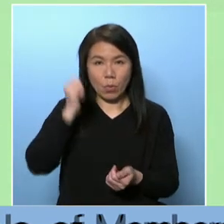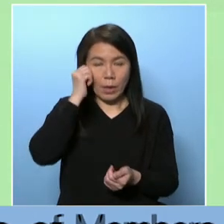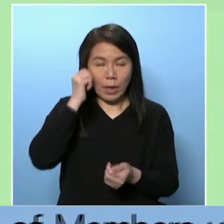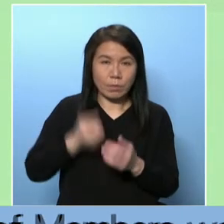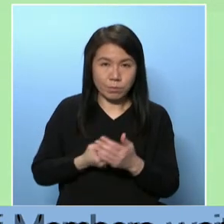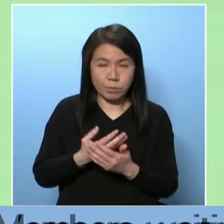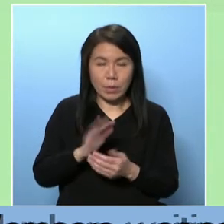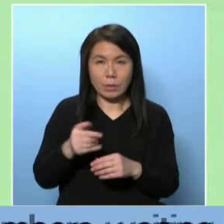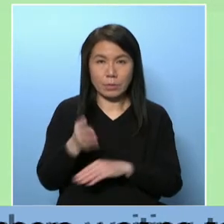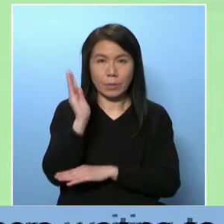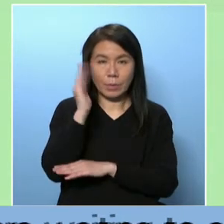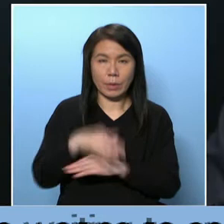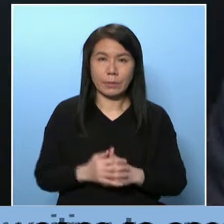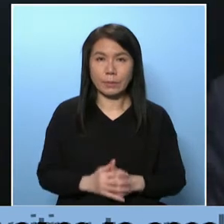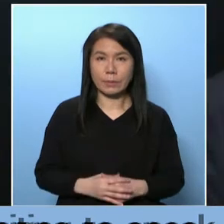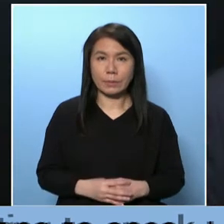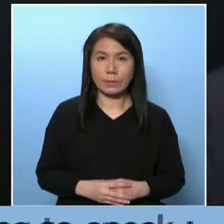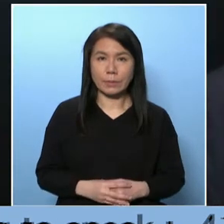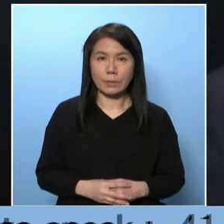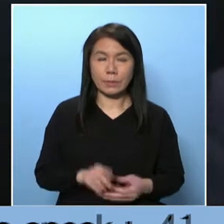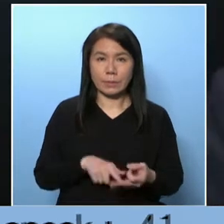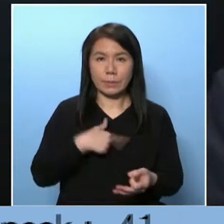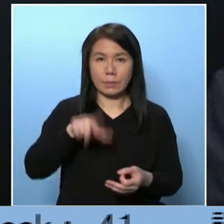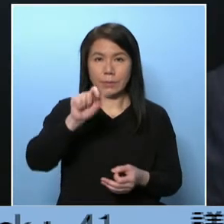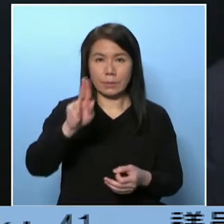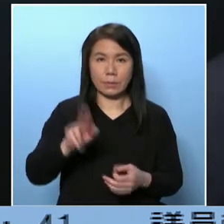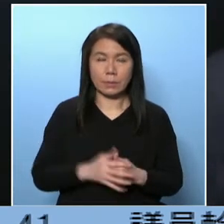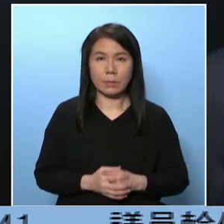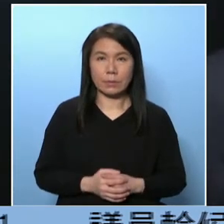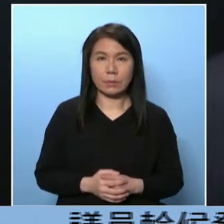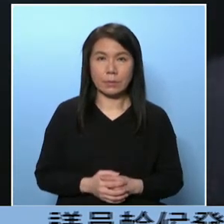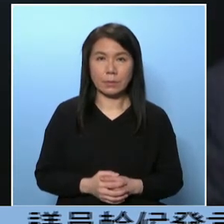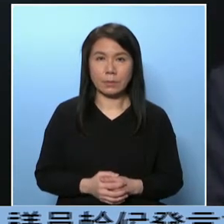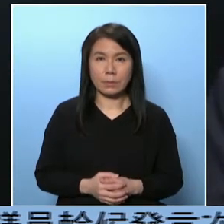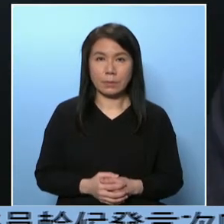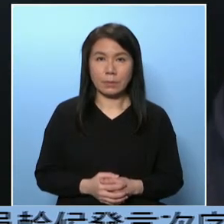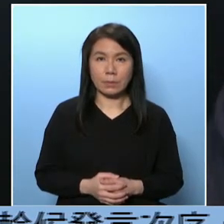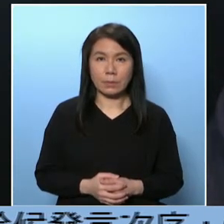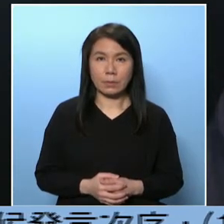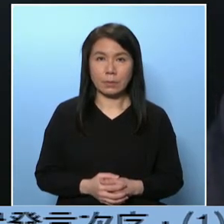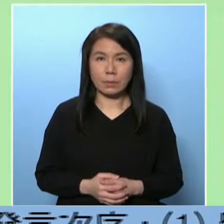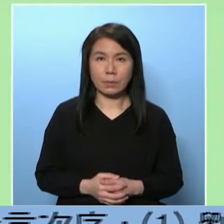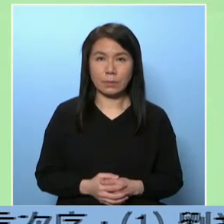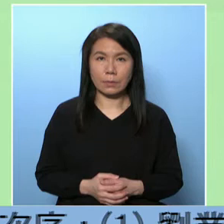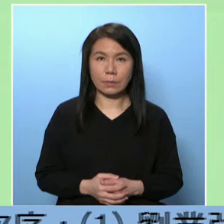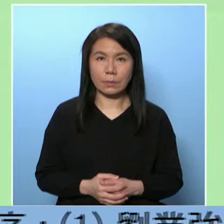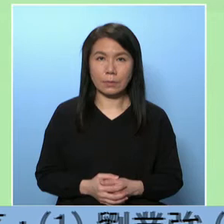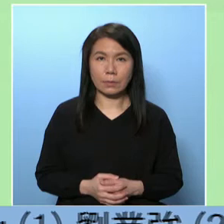pandemic, and then we'll be able to ride out of this. These are my remarks. Next, Mr. Kenneth Lau.